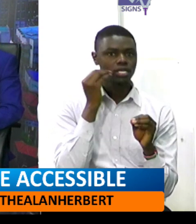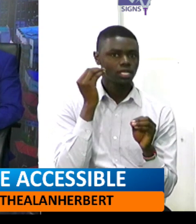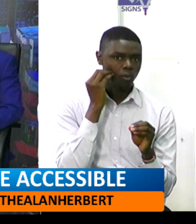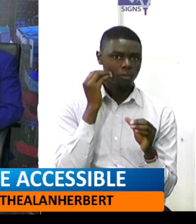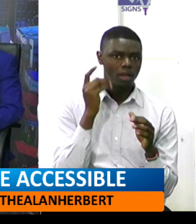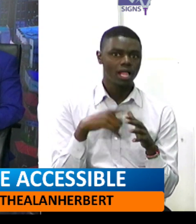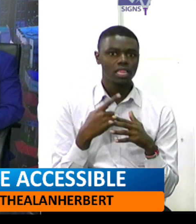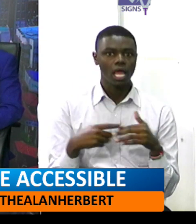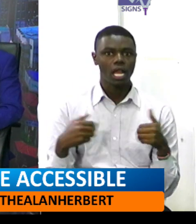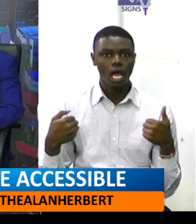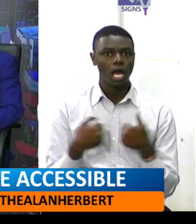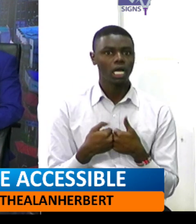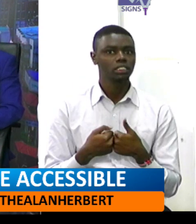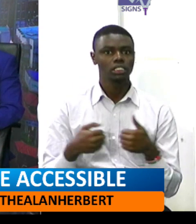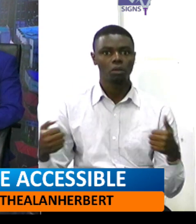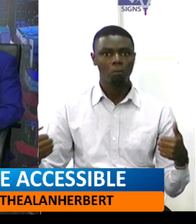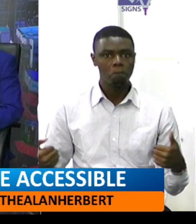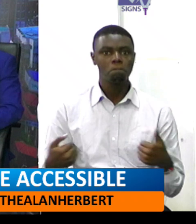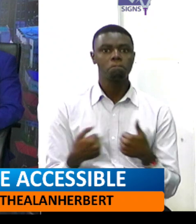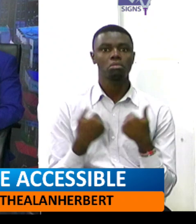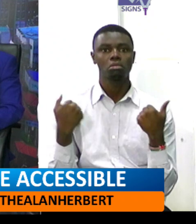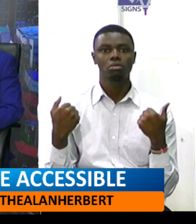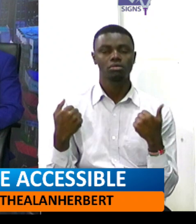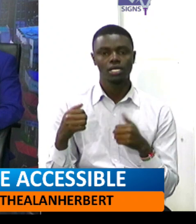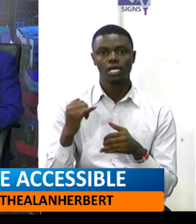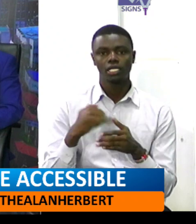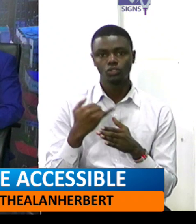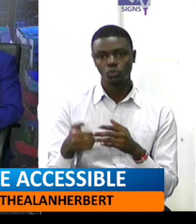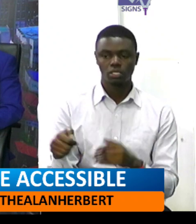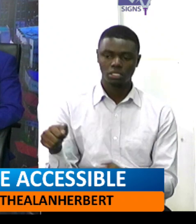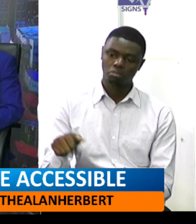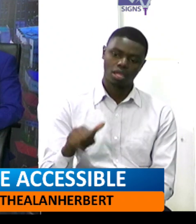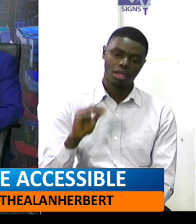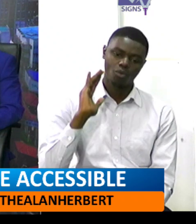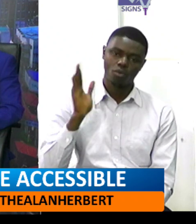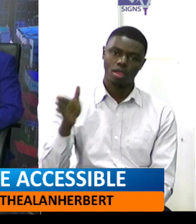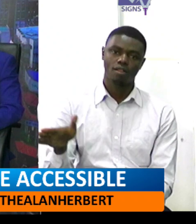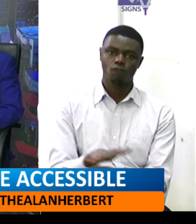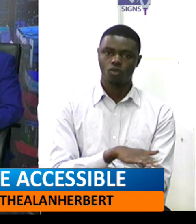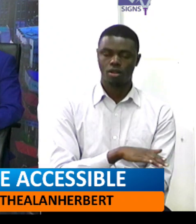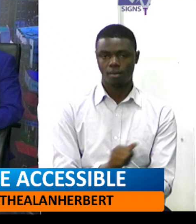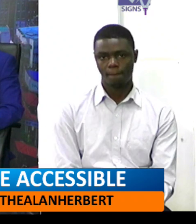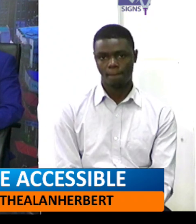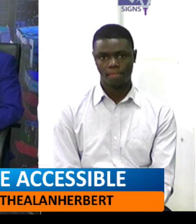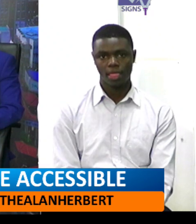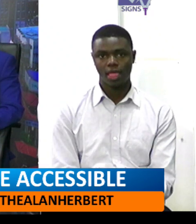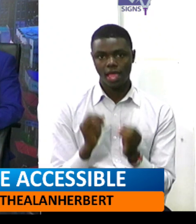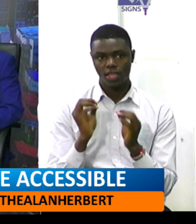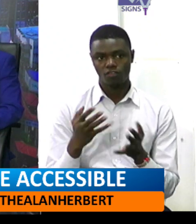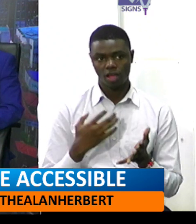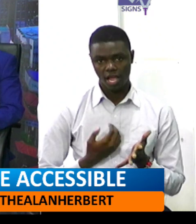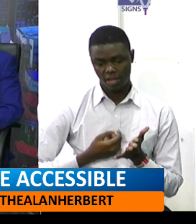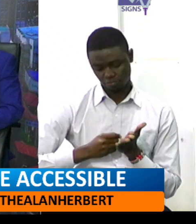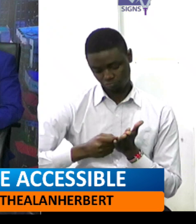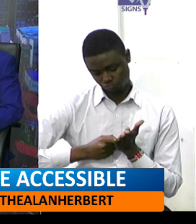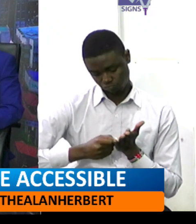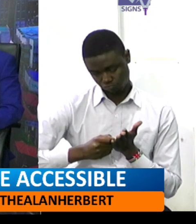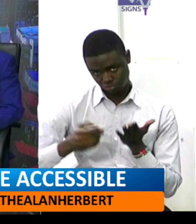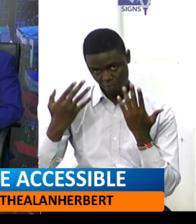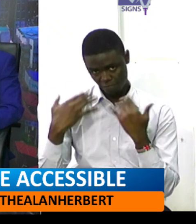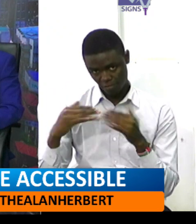found yourself in an accident, have an accident, the insurance company will pay your bills to the full. So if I've already appended my signature